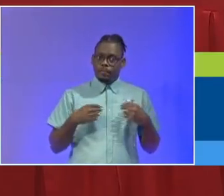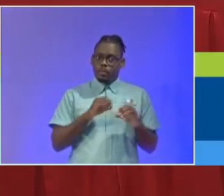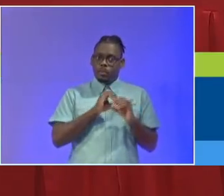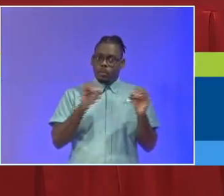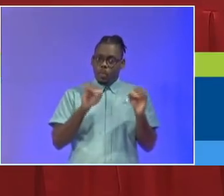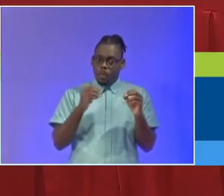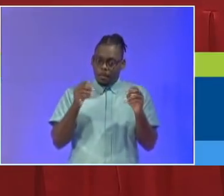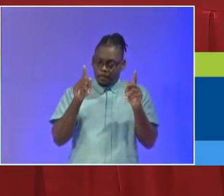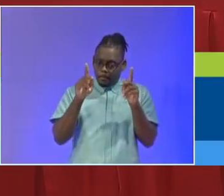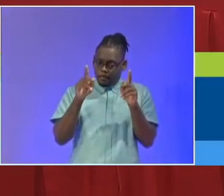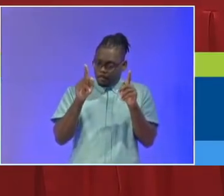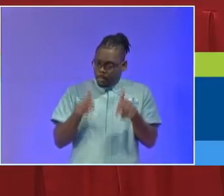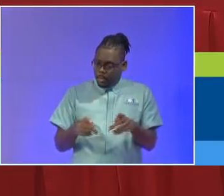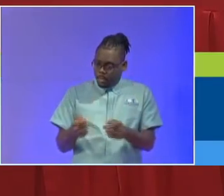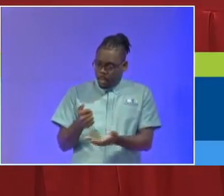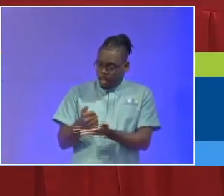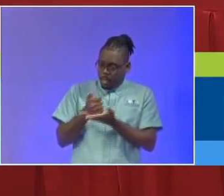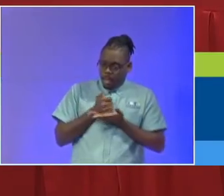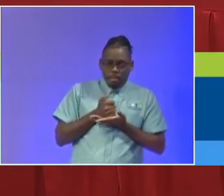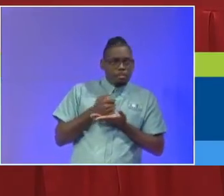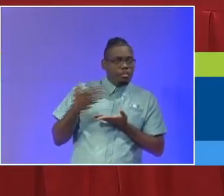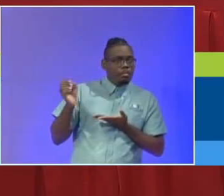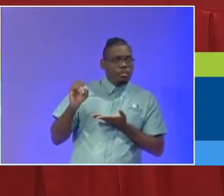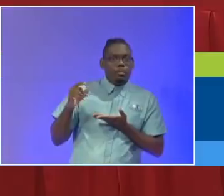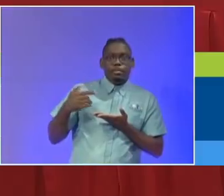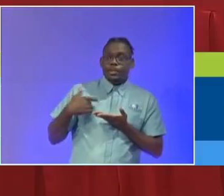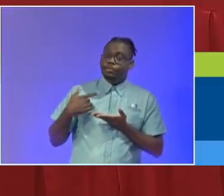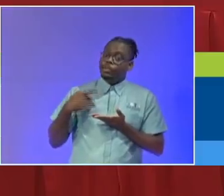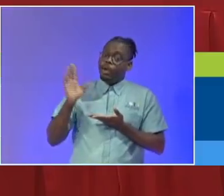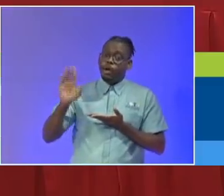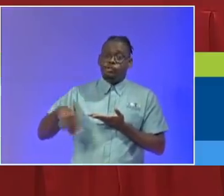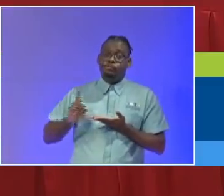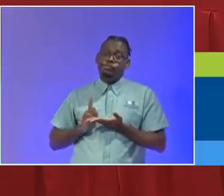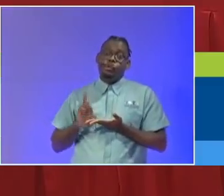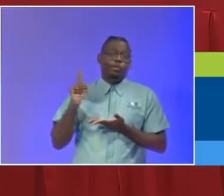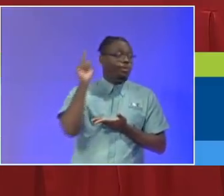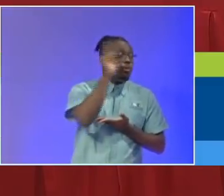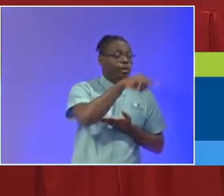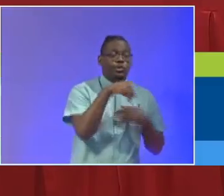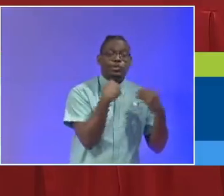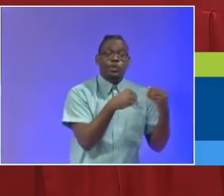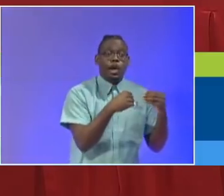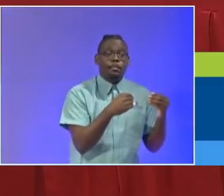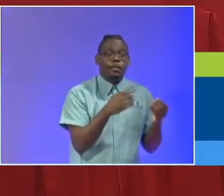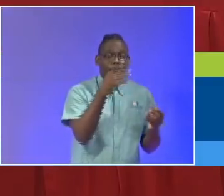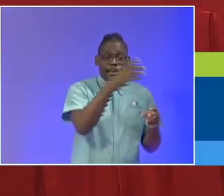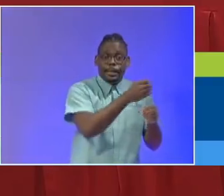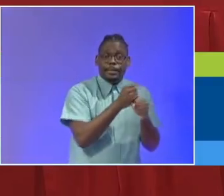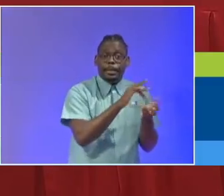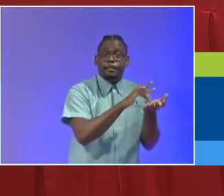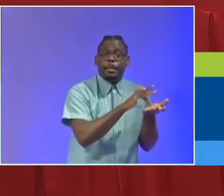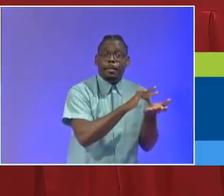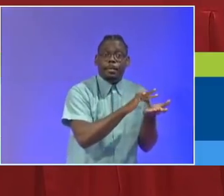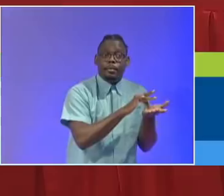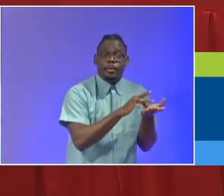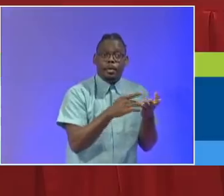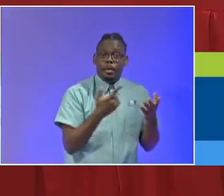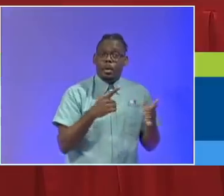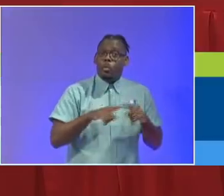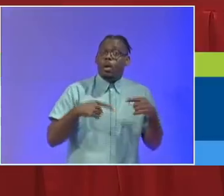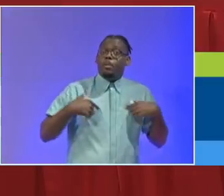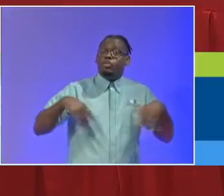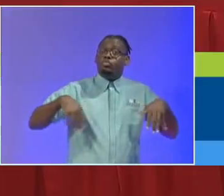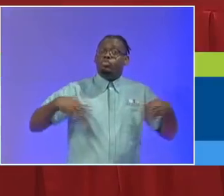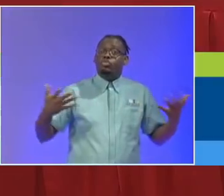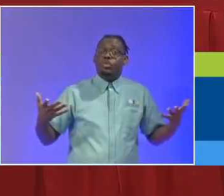more can be done to assist these individuals who cannot leave their homes but have no additional human support? Thank you. Thank